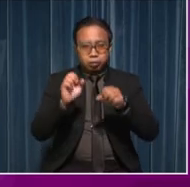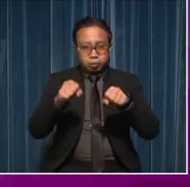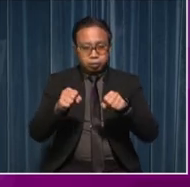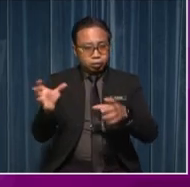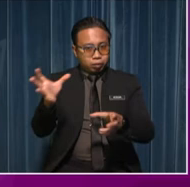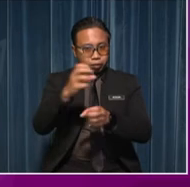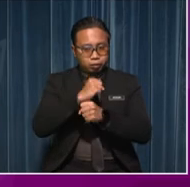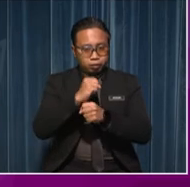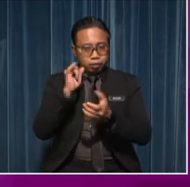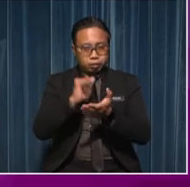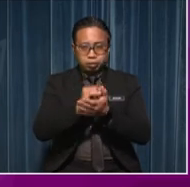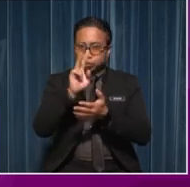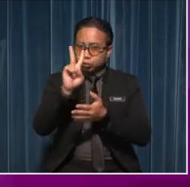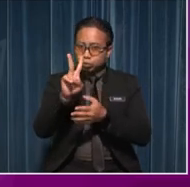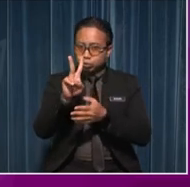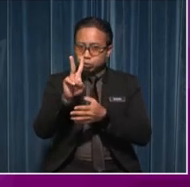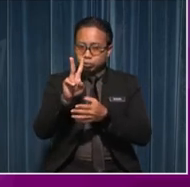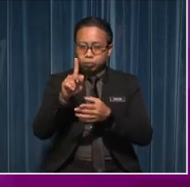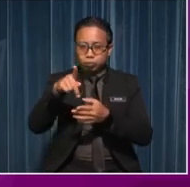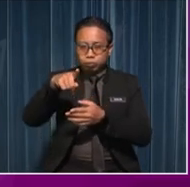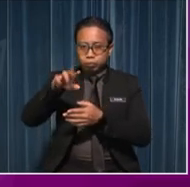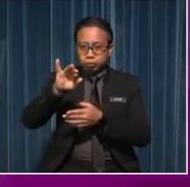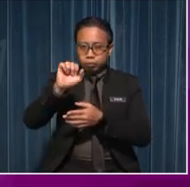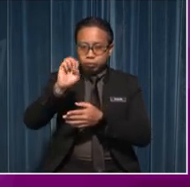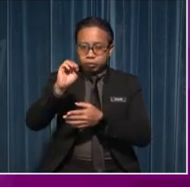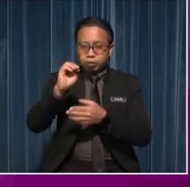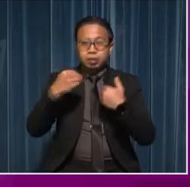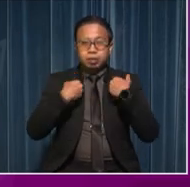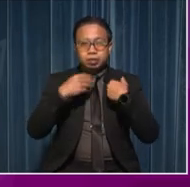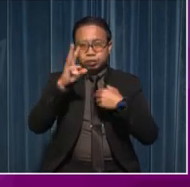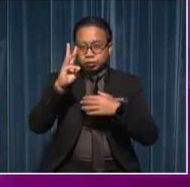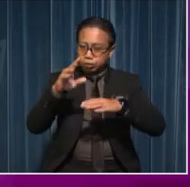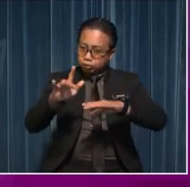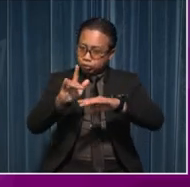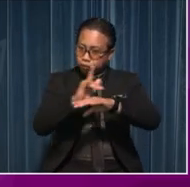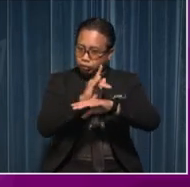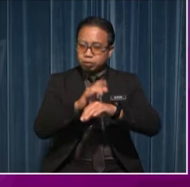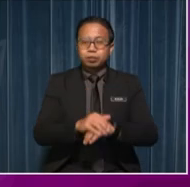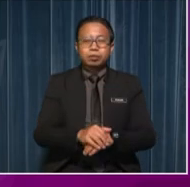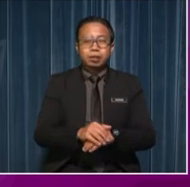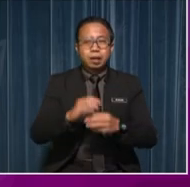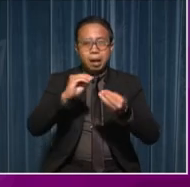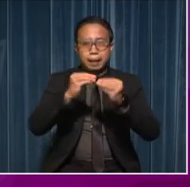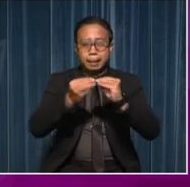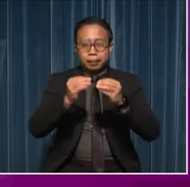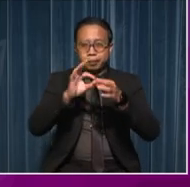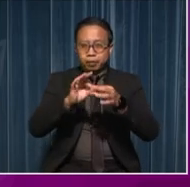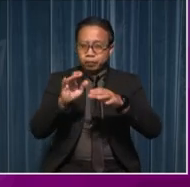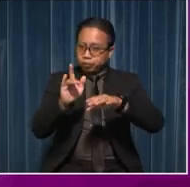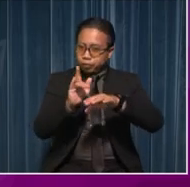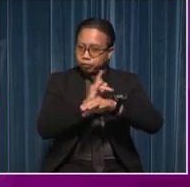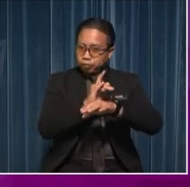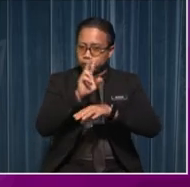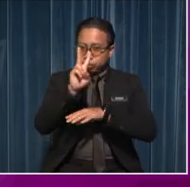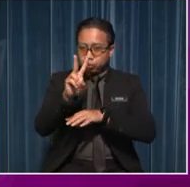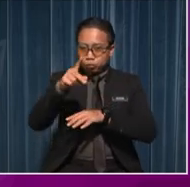conclude that these 2 prisms have 6 surfaces. The number of surfaces of this